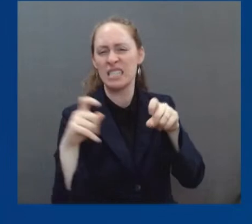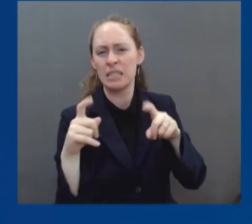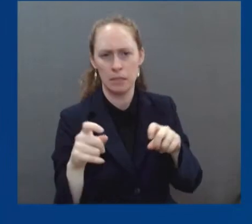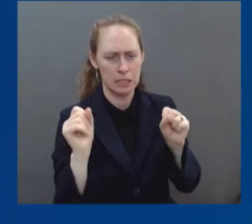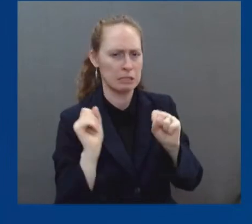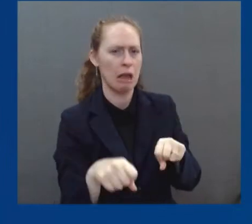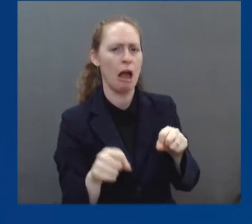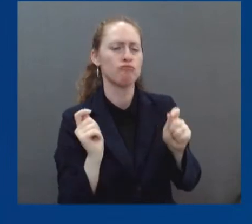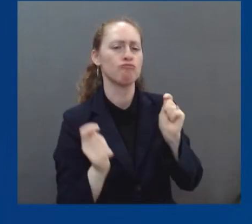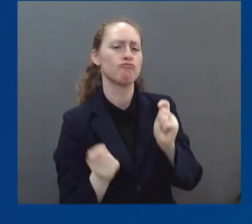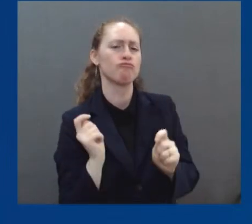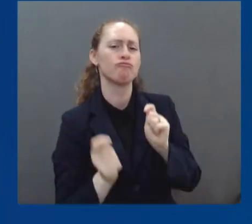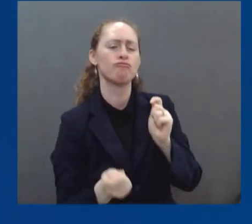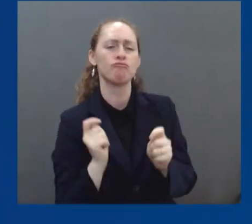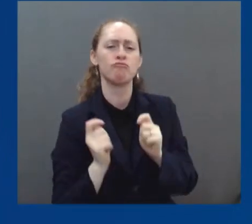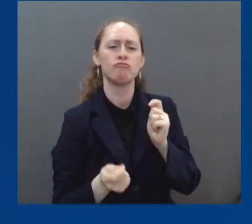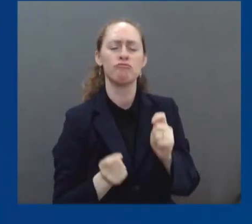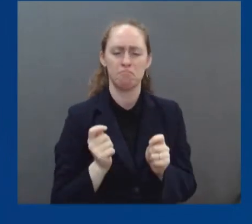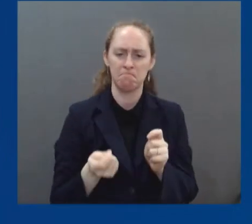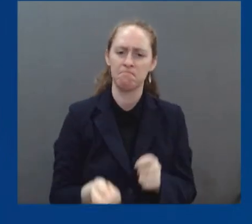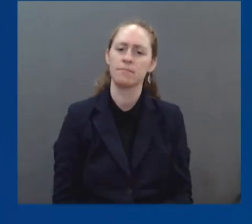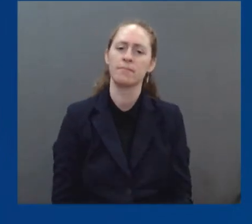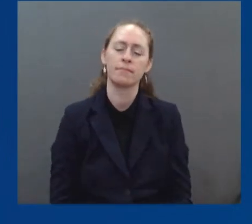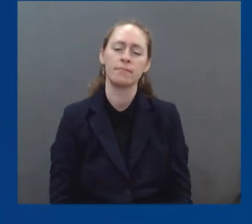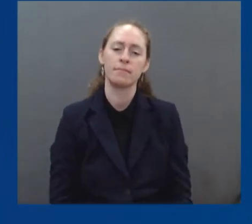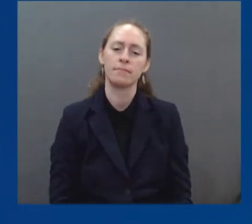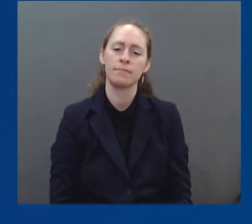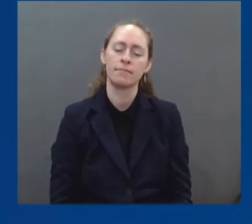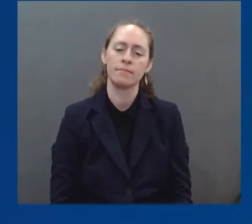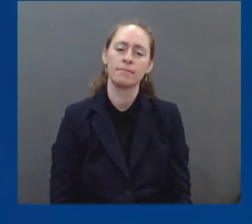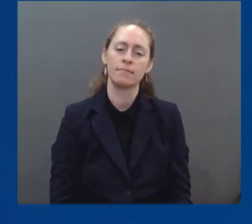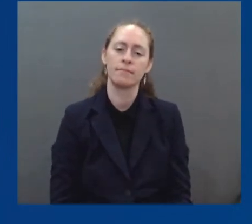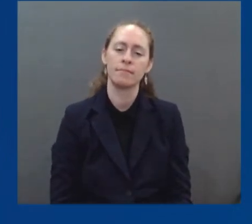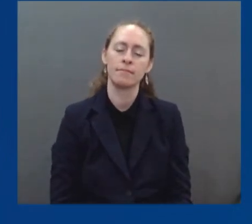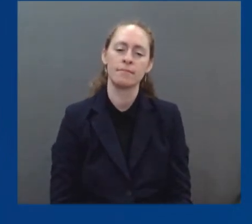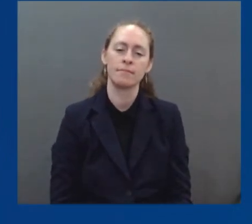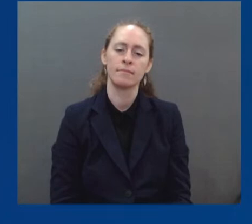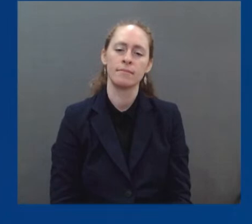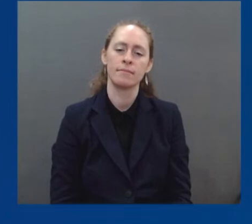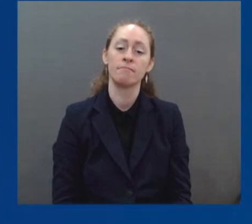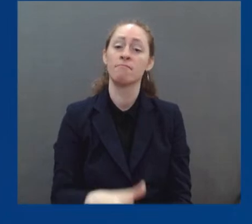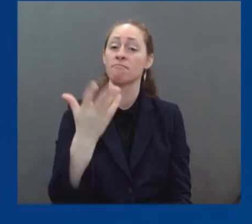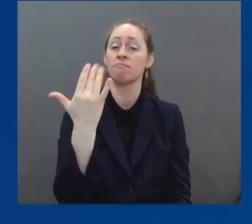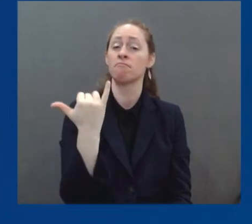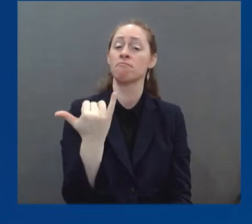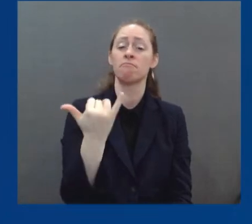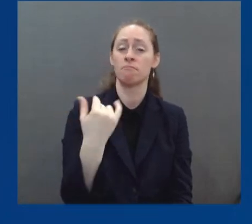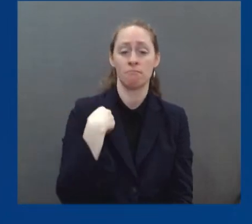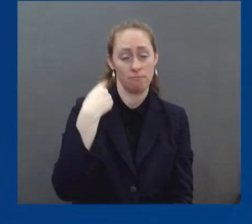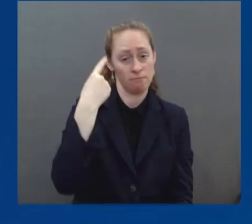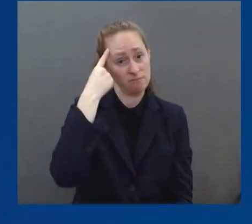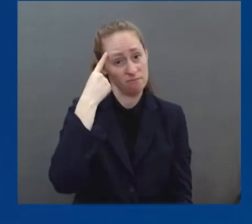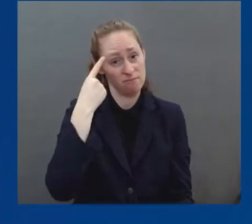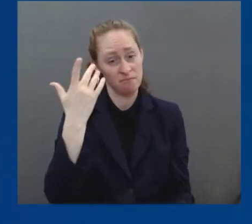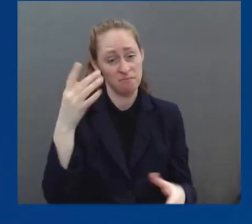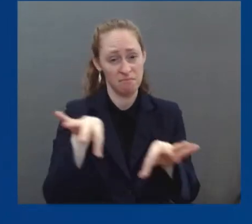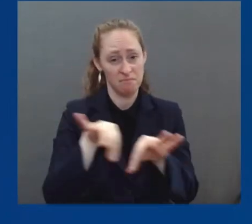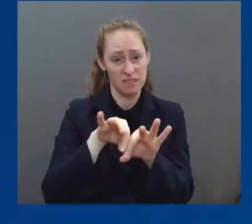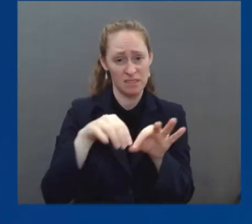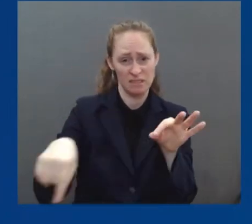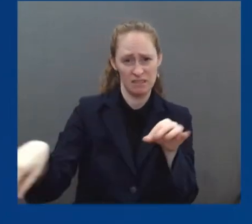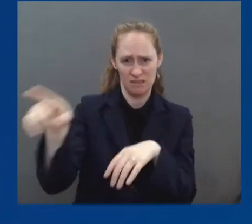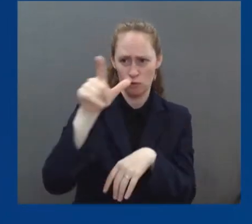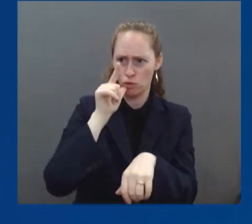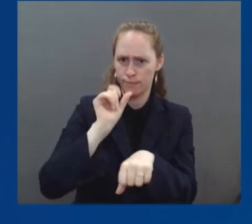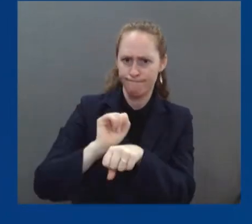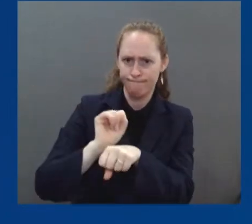of the critical need to have a sustainable and resilient public health workforce in place that can effectively respond to both emerging